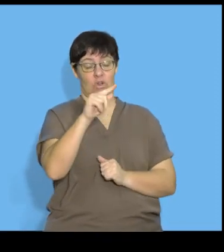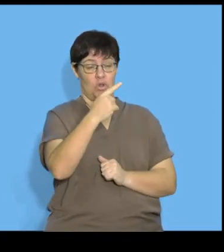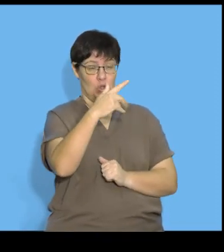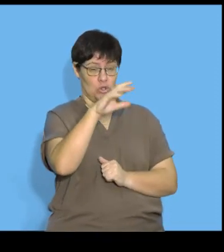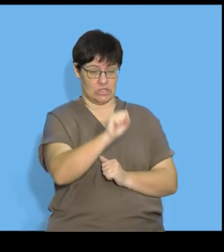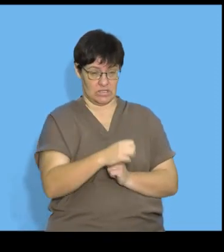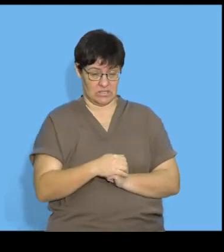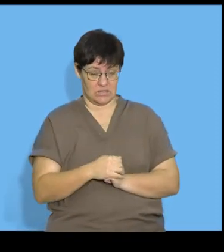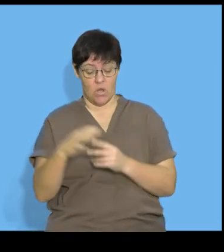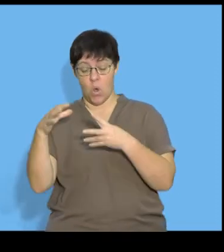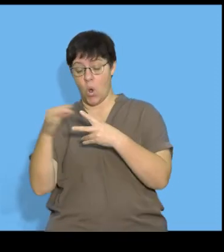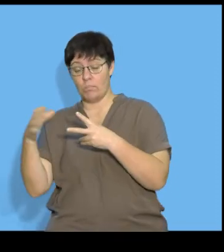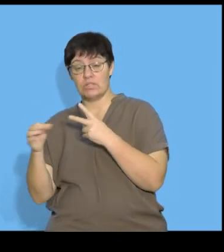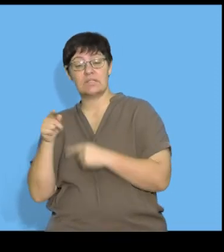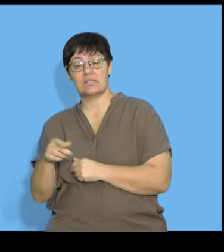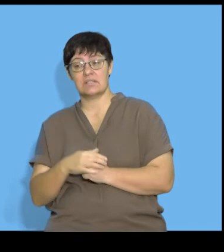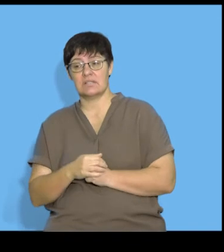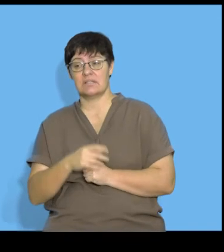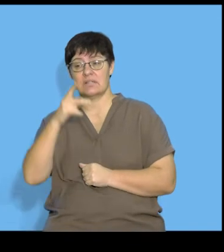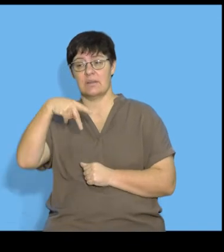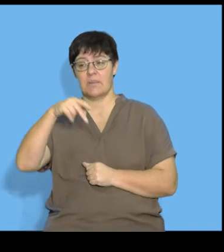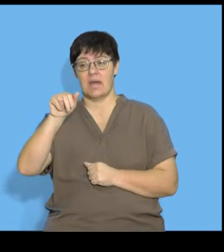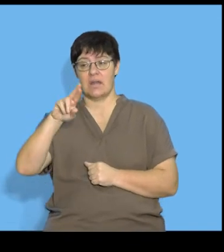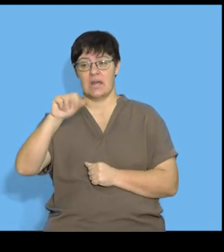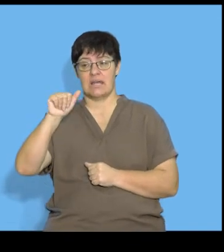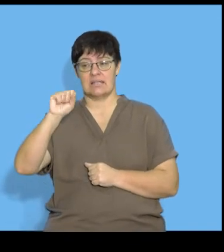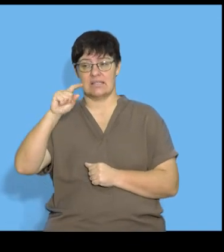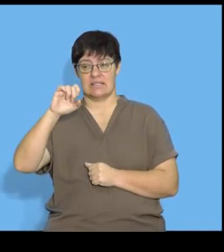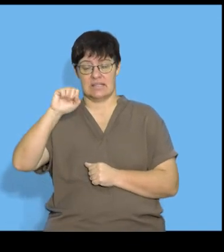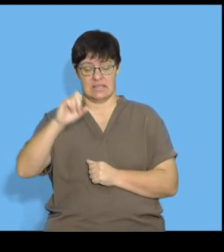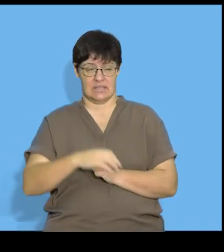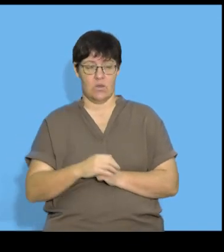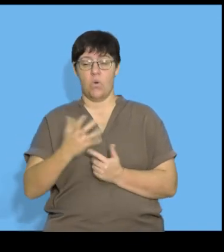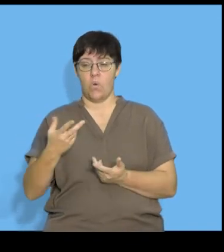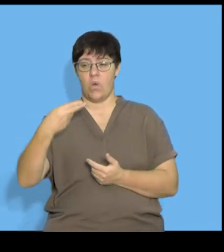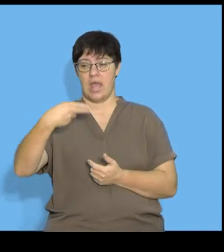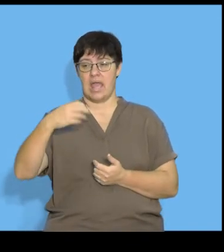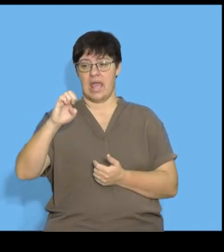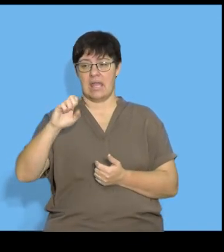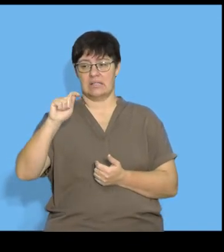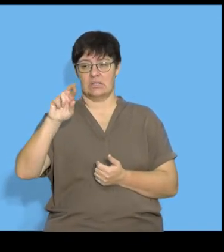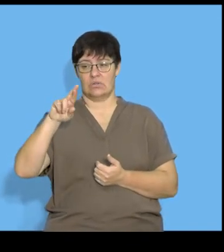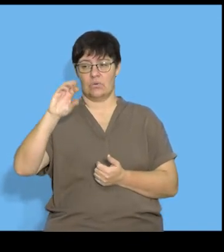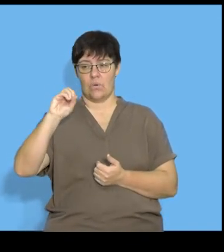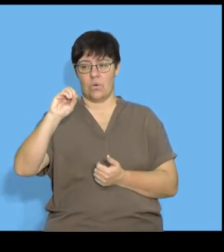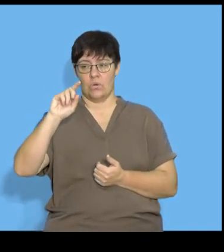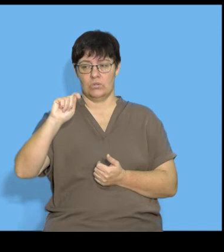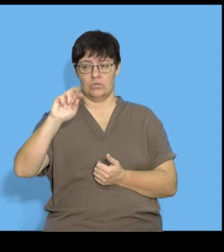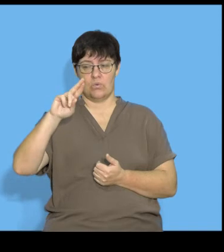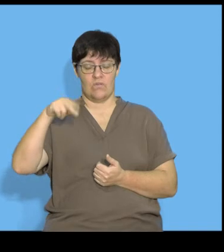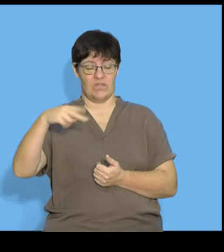our 2 options are parasitic or heterotrophic. What causes